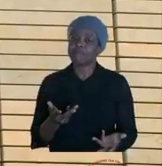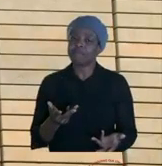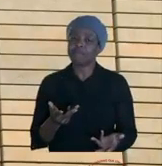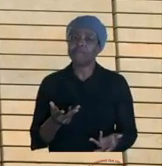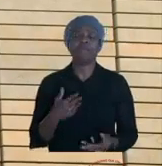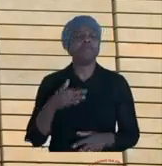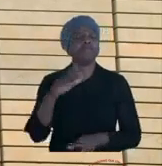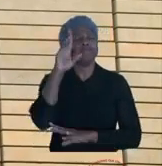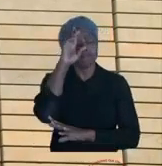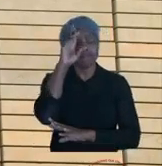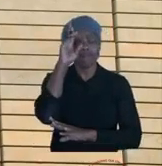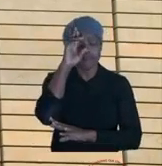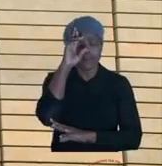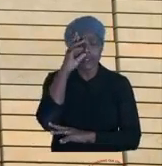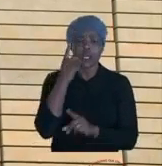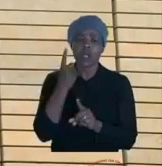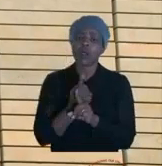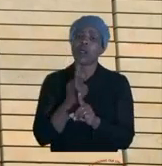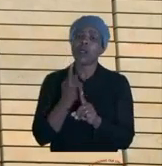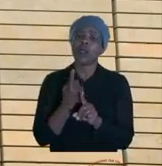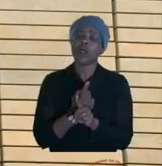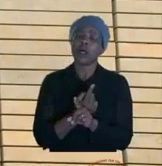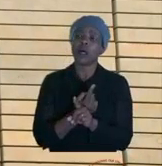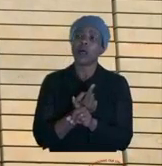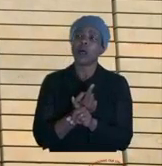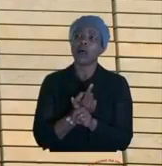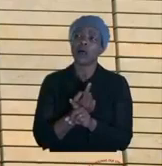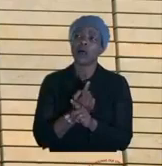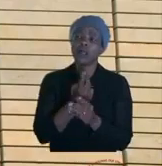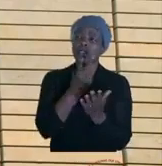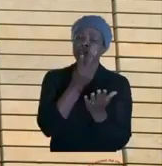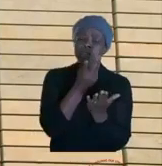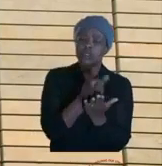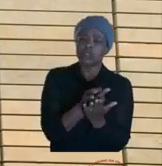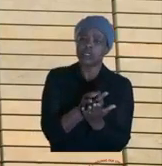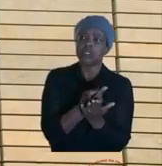when she went to sleep and she slept forever.